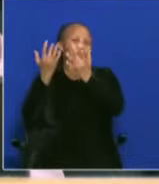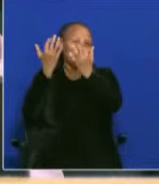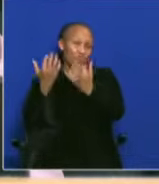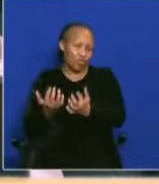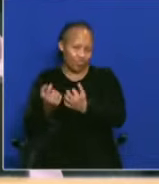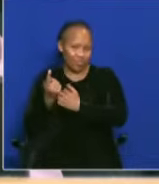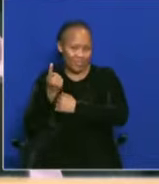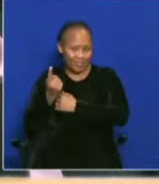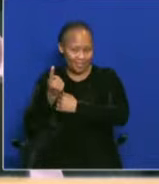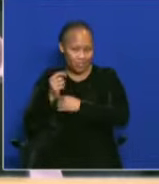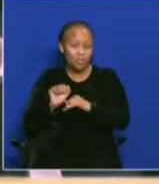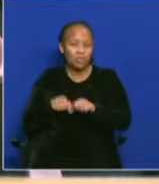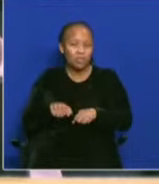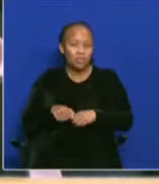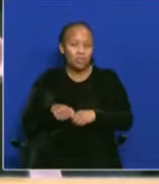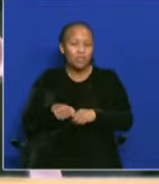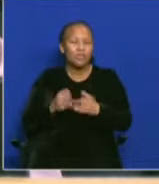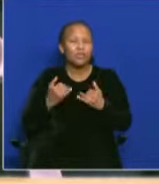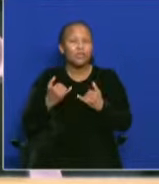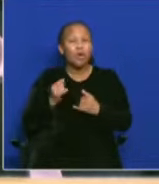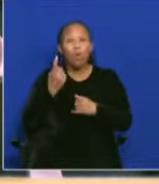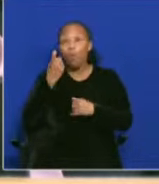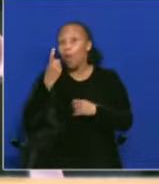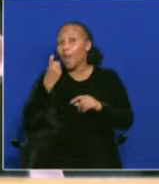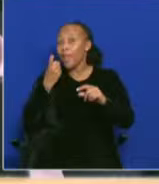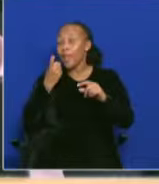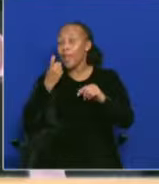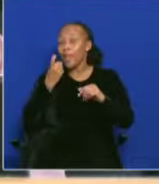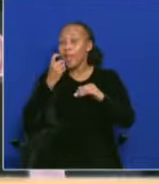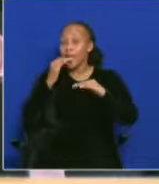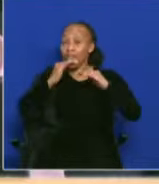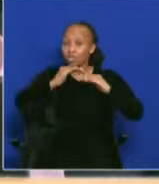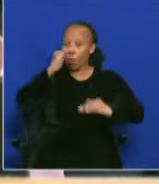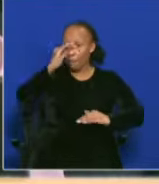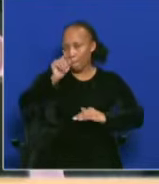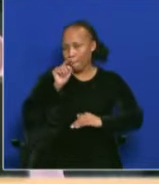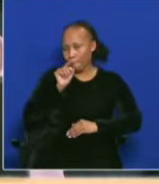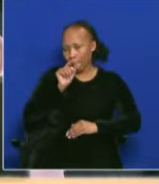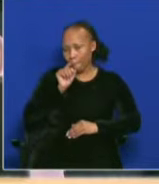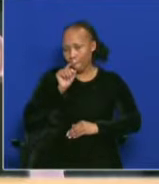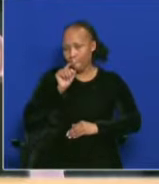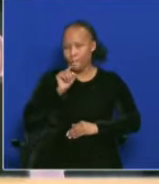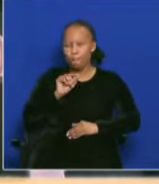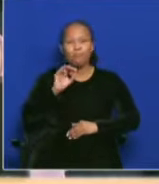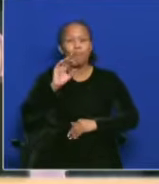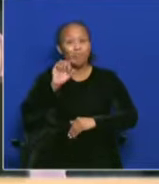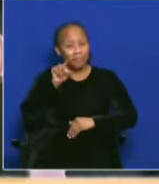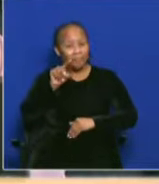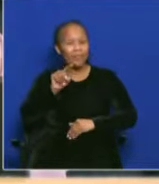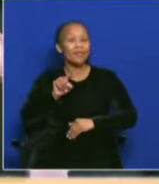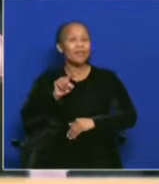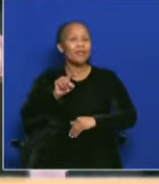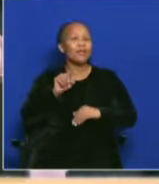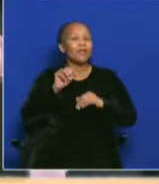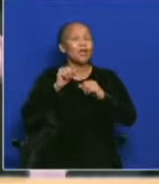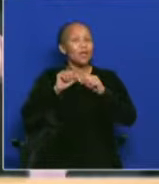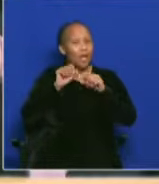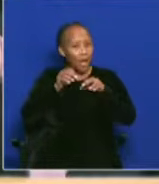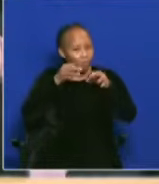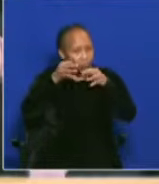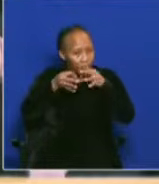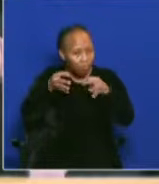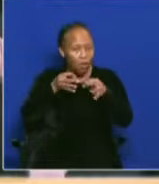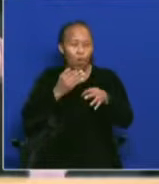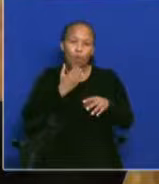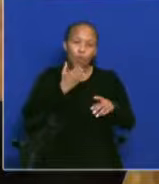Yes, so the one at the top, which has a breakdown Yes. of who needs what. Yes. You say that's an internal